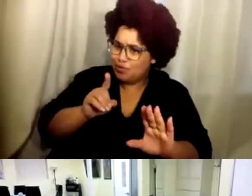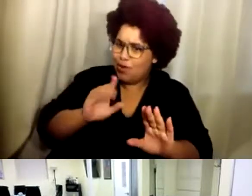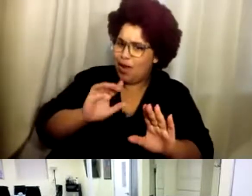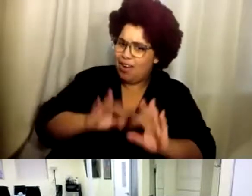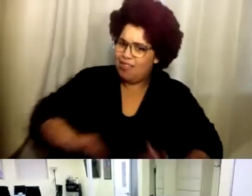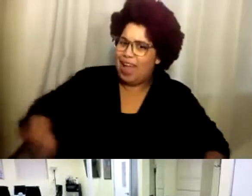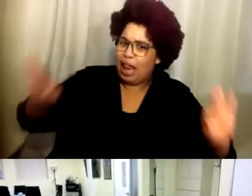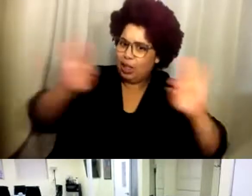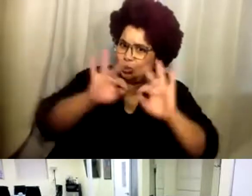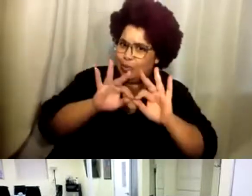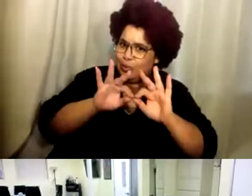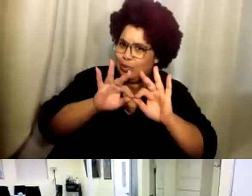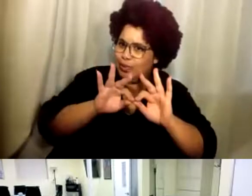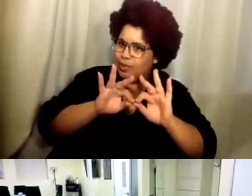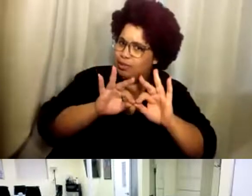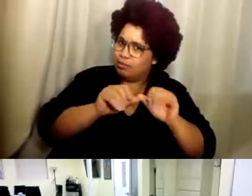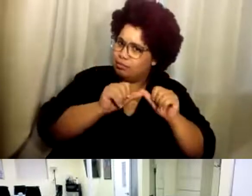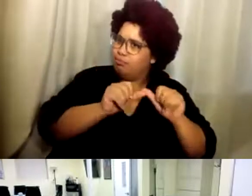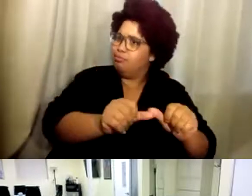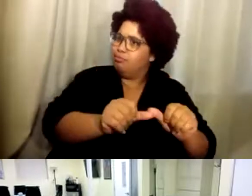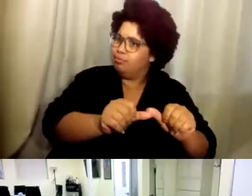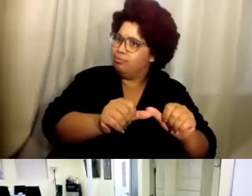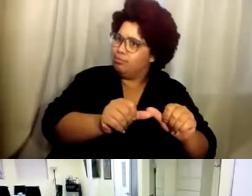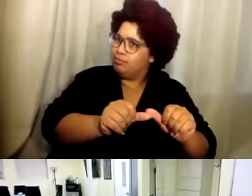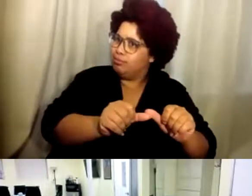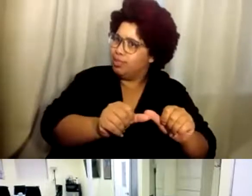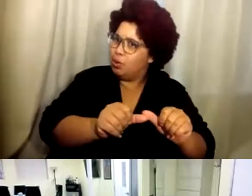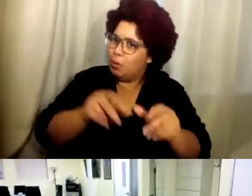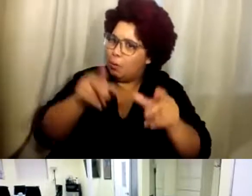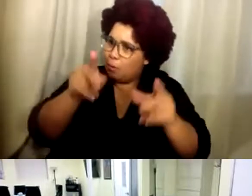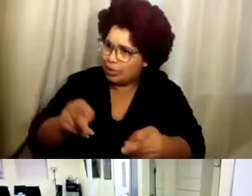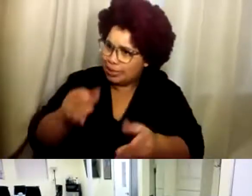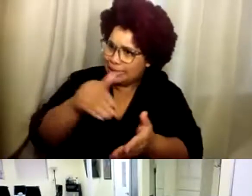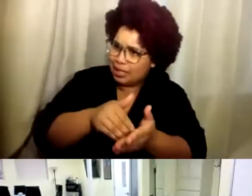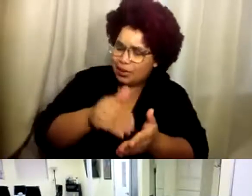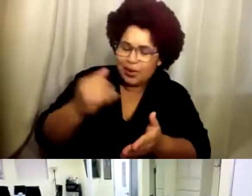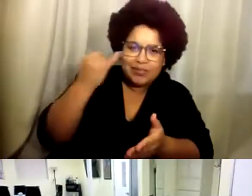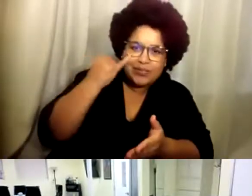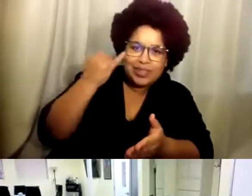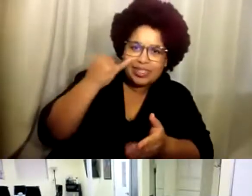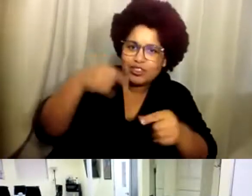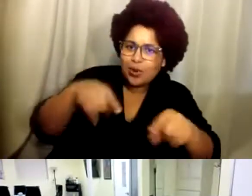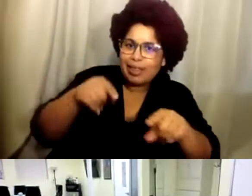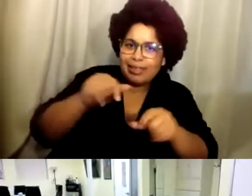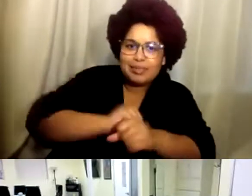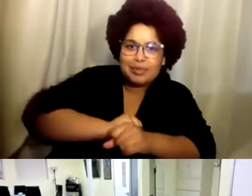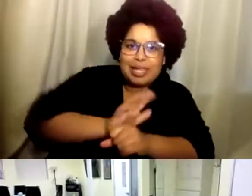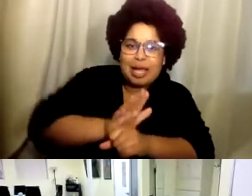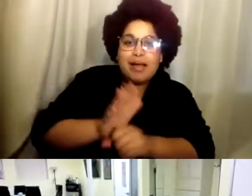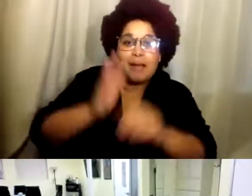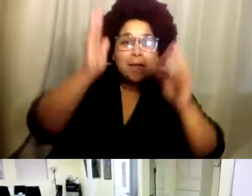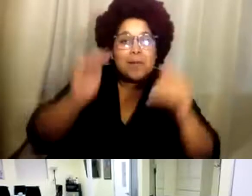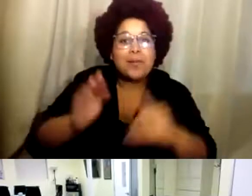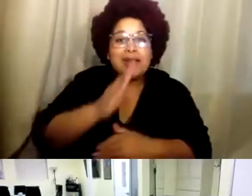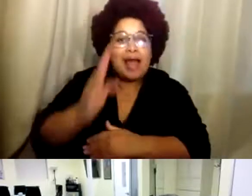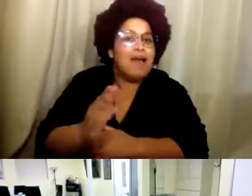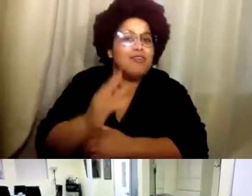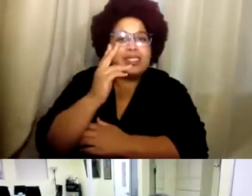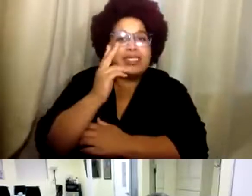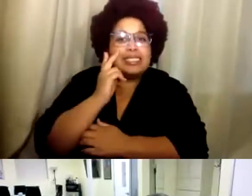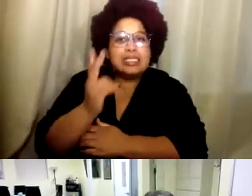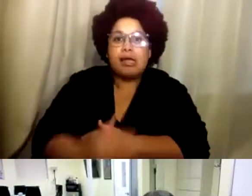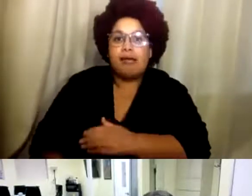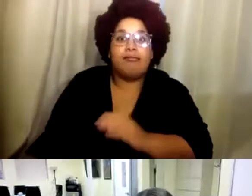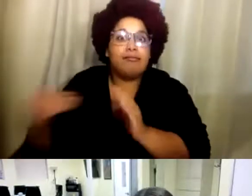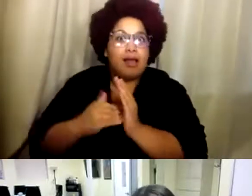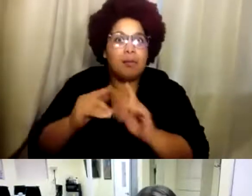values are still in place, and that we still are person-centered, even in the midst of this pandemic. And I hope that we never see it again,